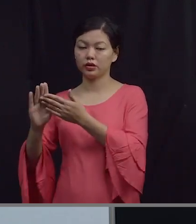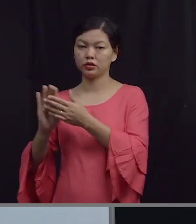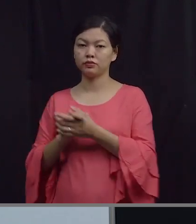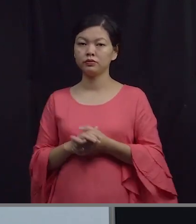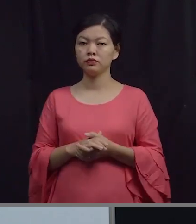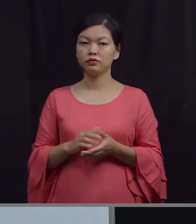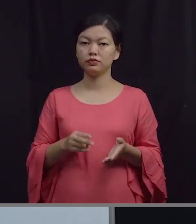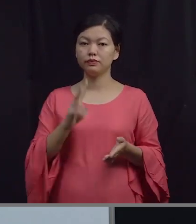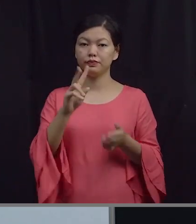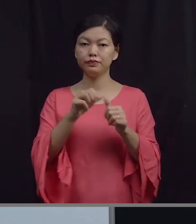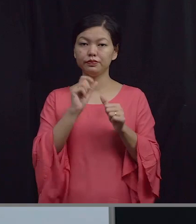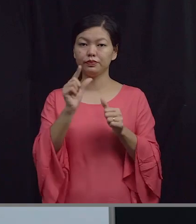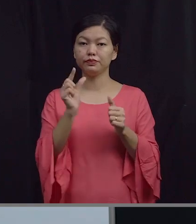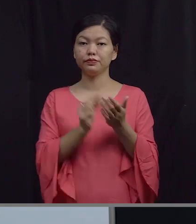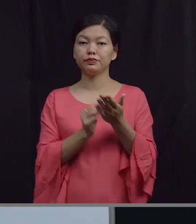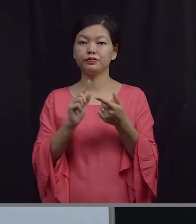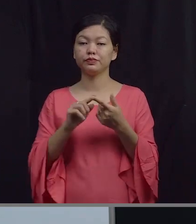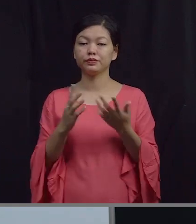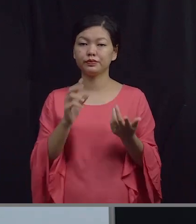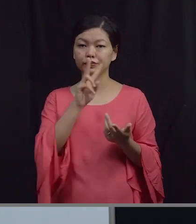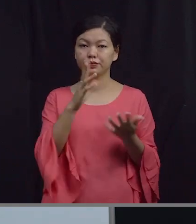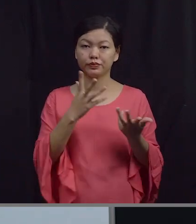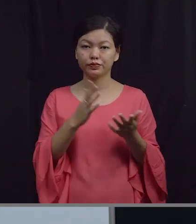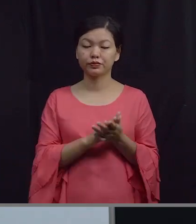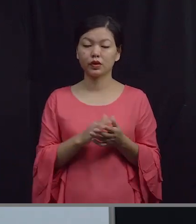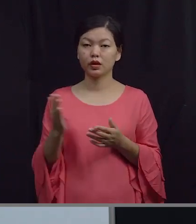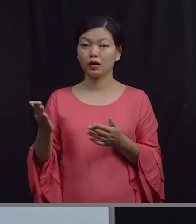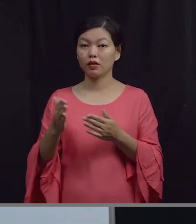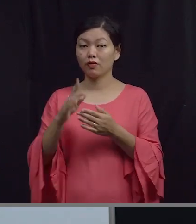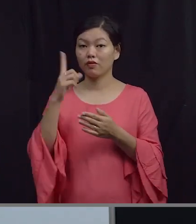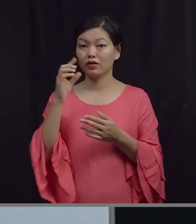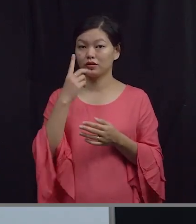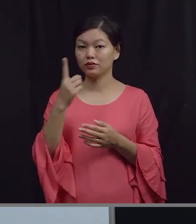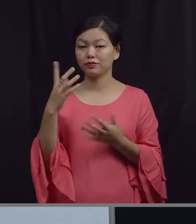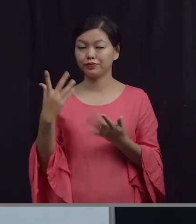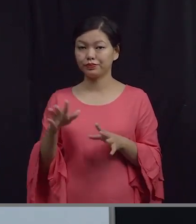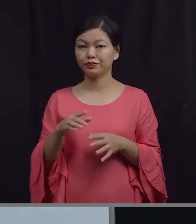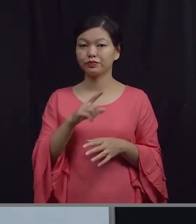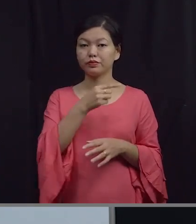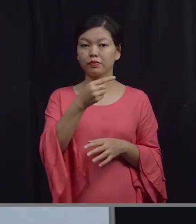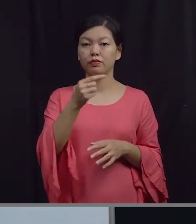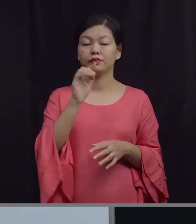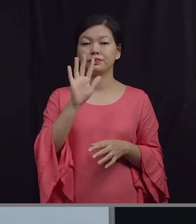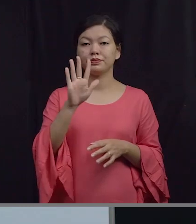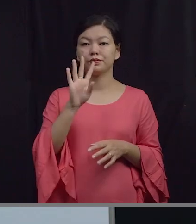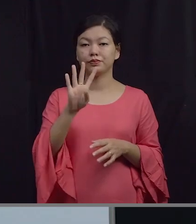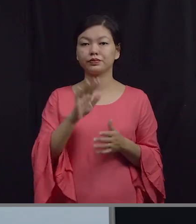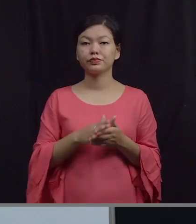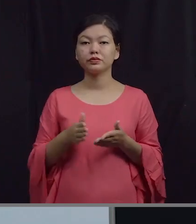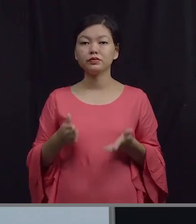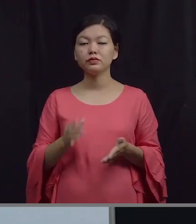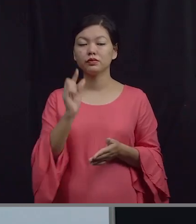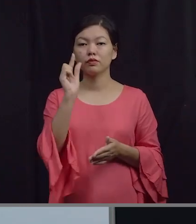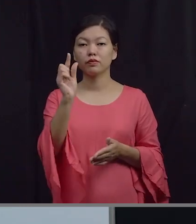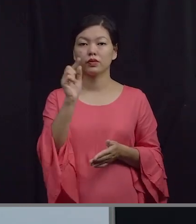what is the value of v? Value of v is what? Minus 54. Minus 54. And what is the value of u? That is minus